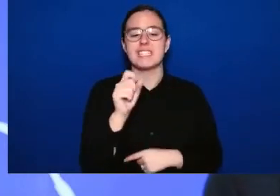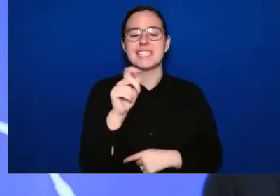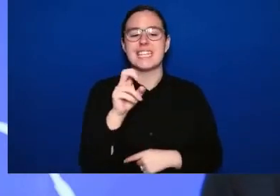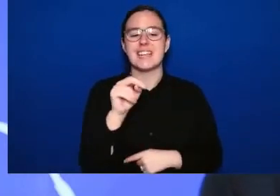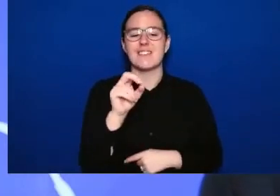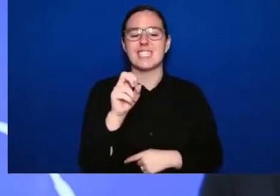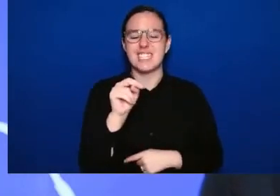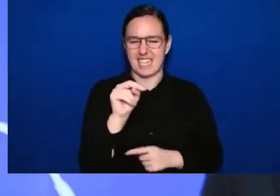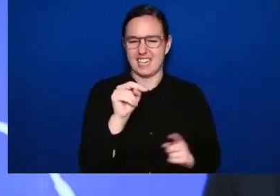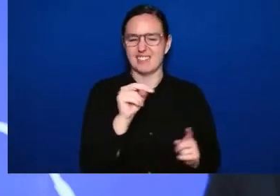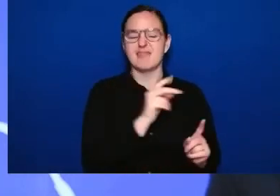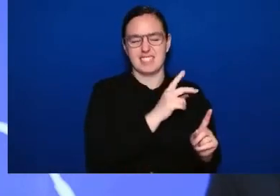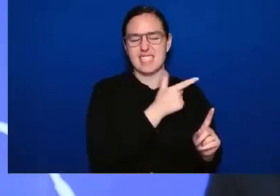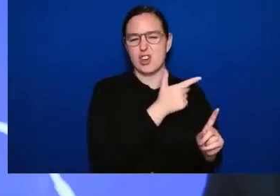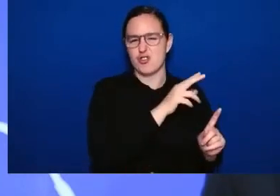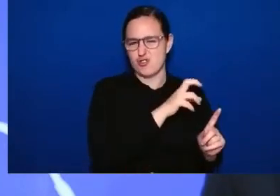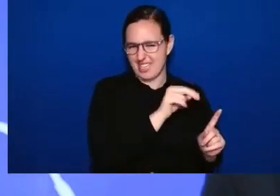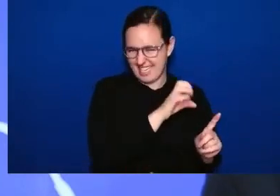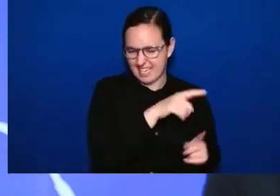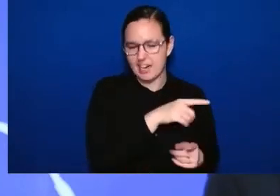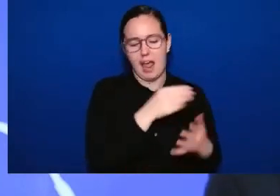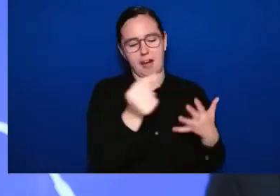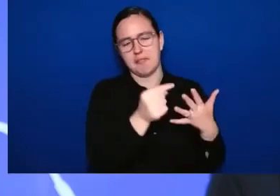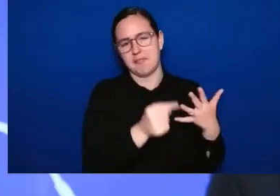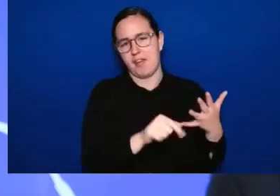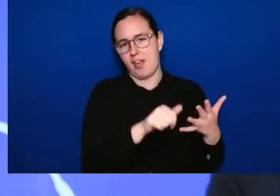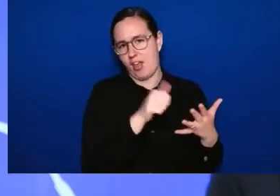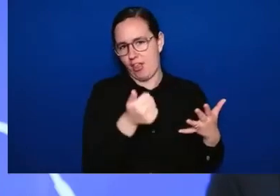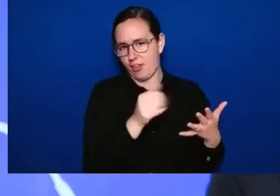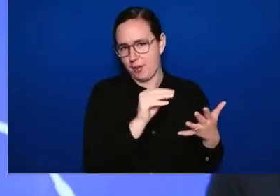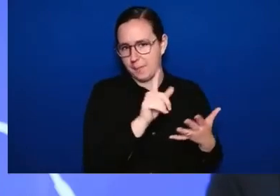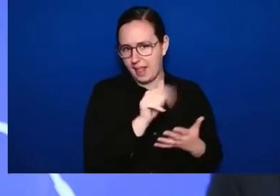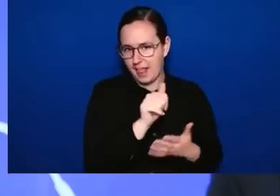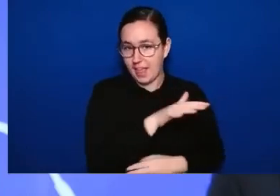strong advocates for the very things that